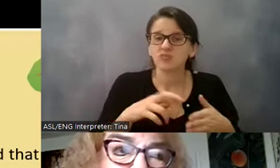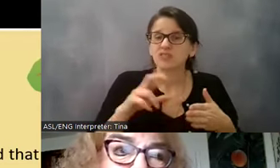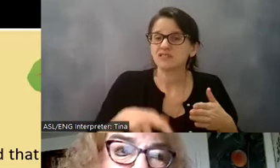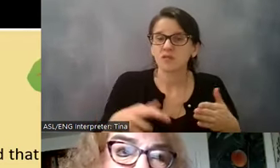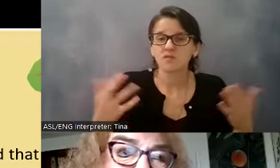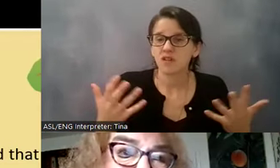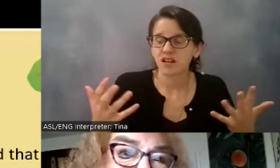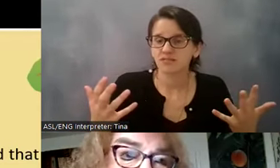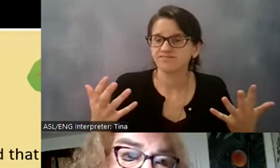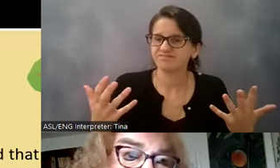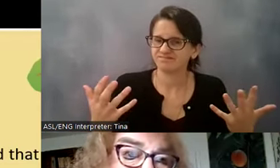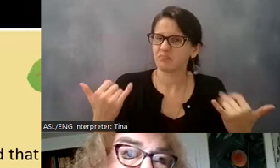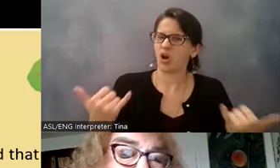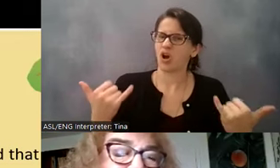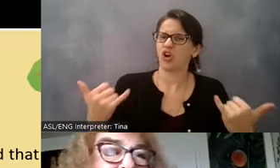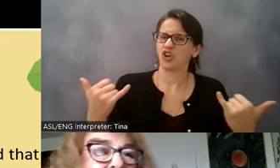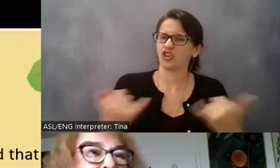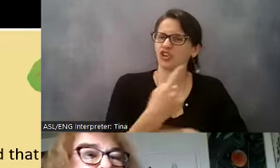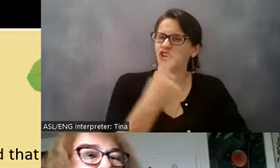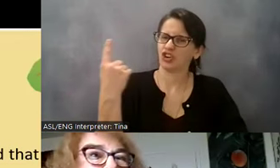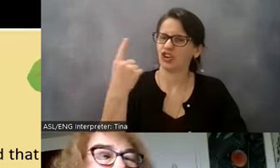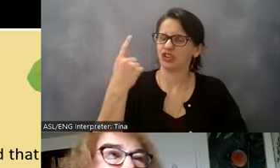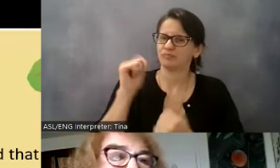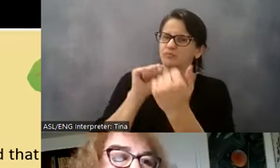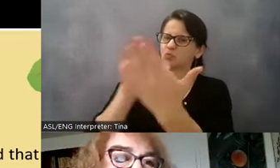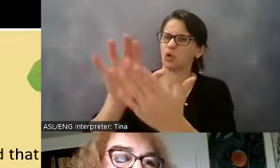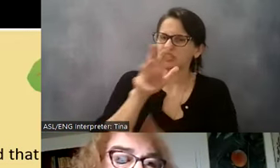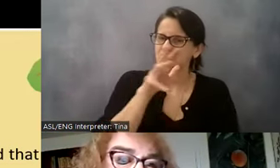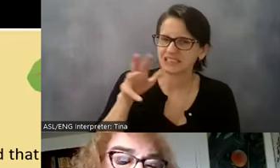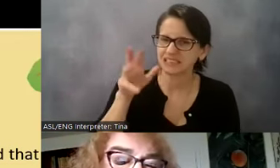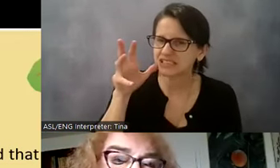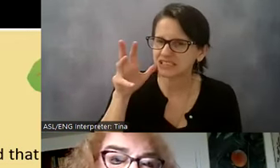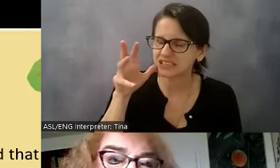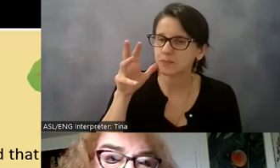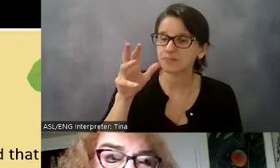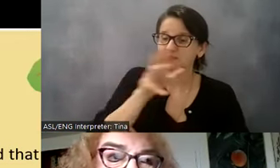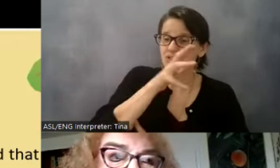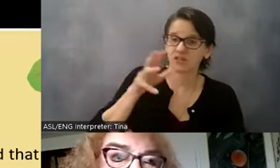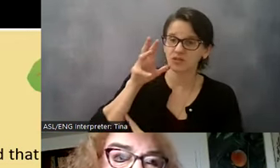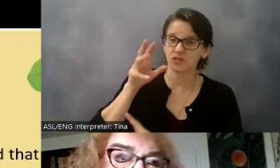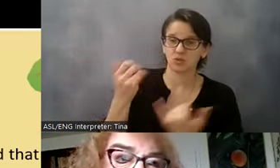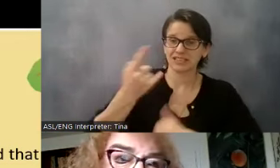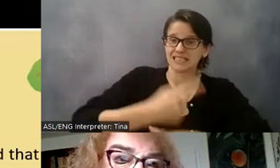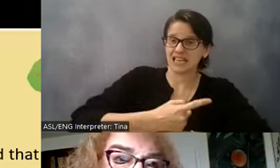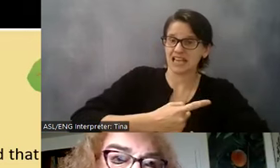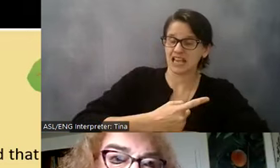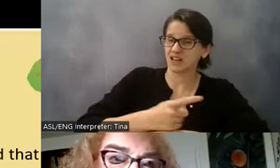advent of modern agriculture, which is dependent on industrial fertilizers,